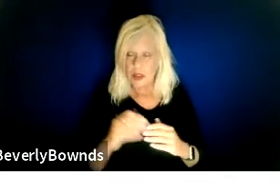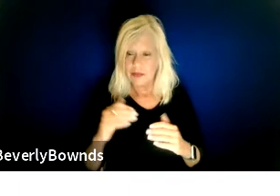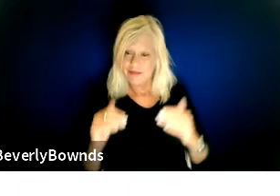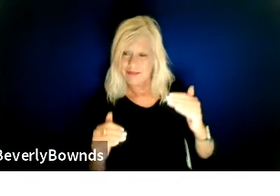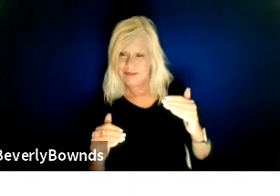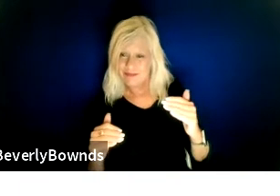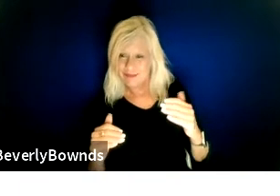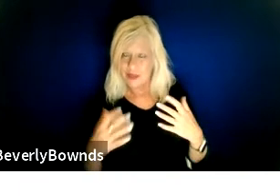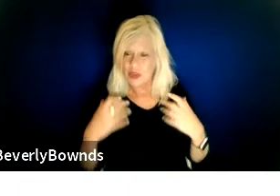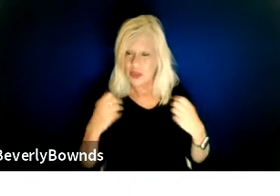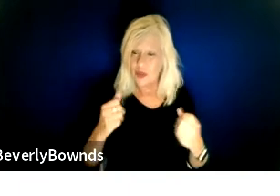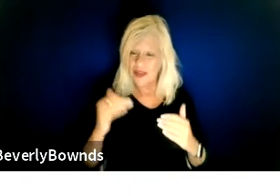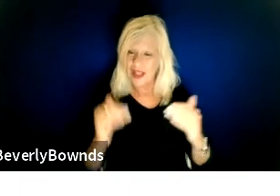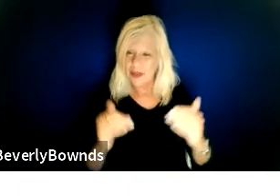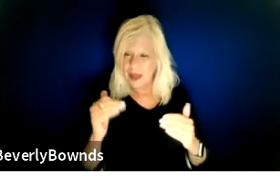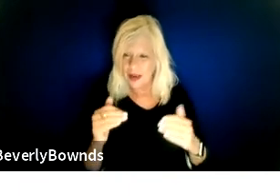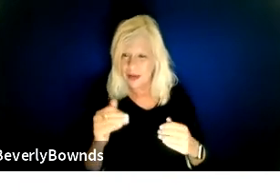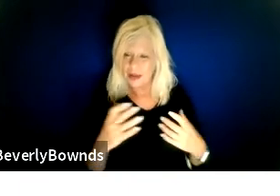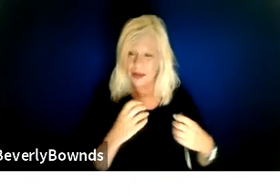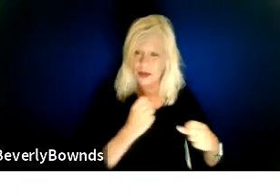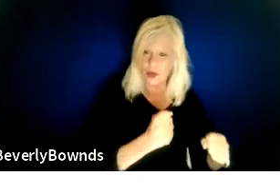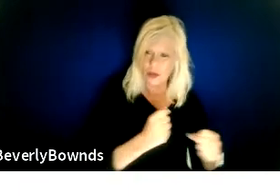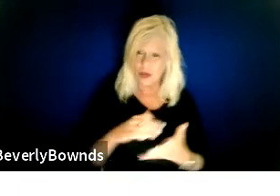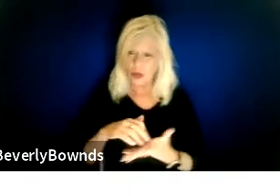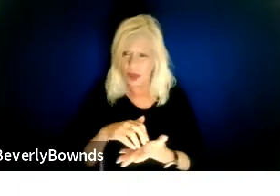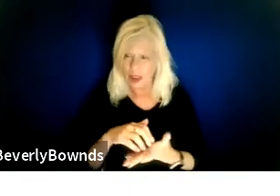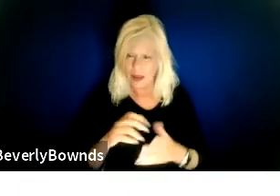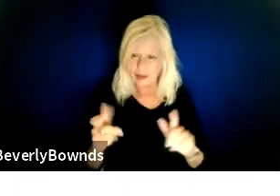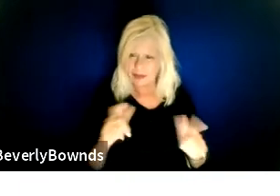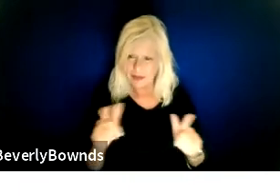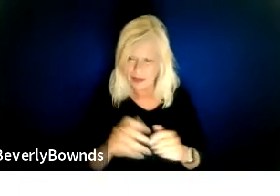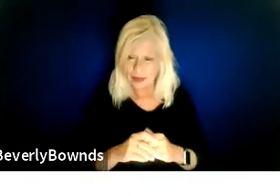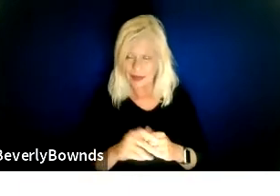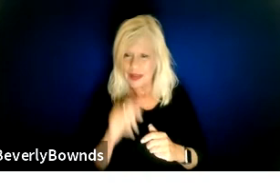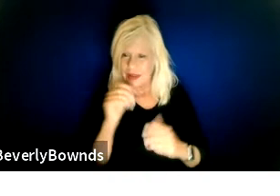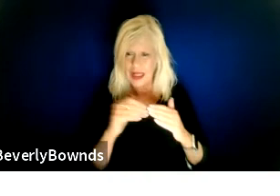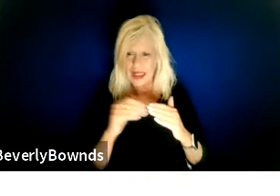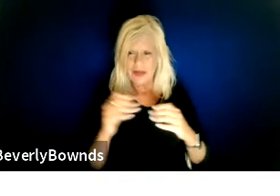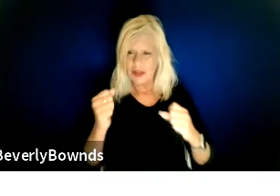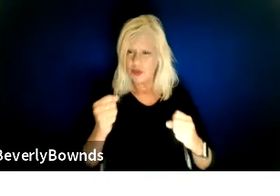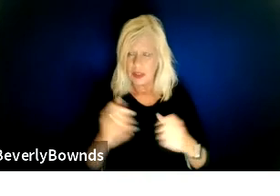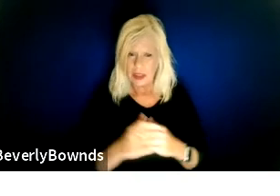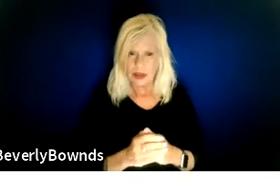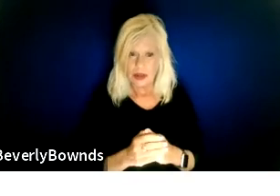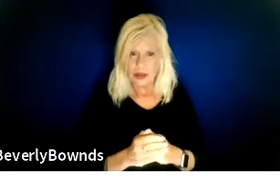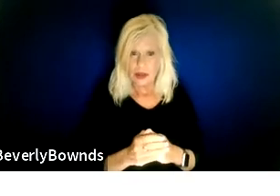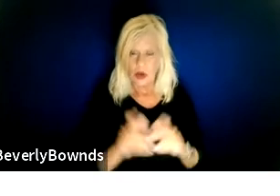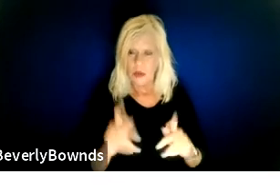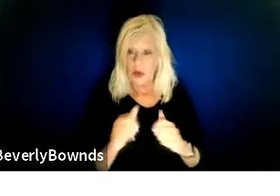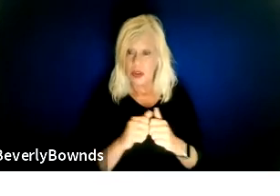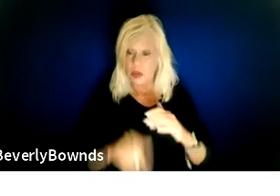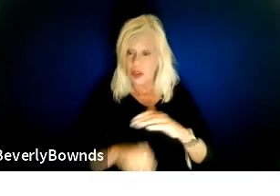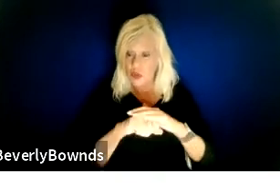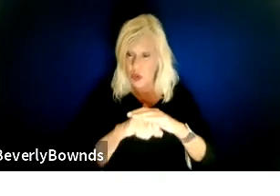strength and balance. And with conventional exercise equipment for an individual post-stroke, what generally happens is that the